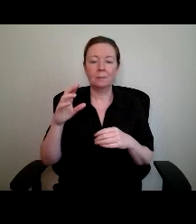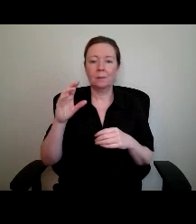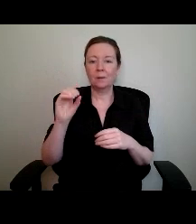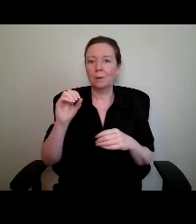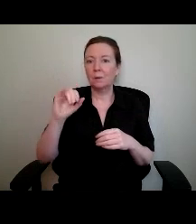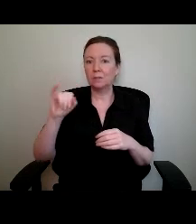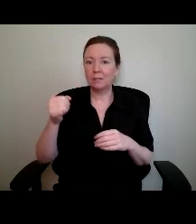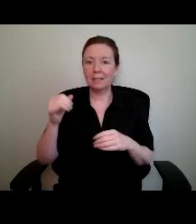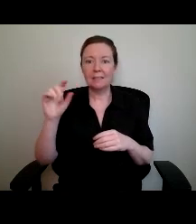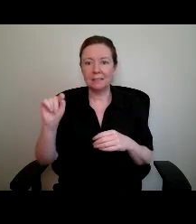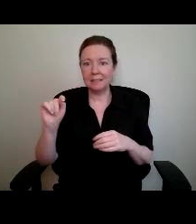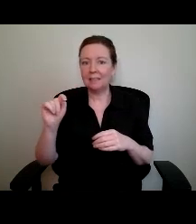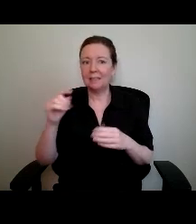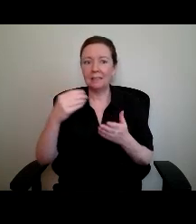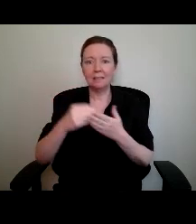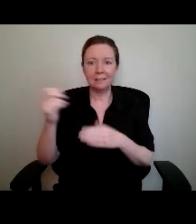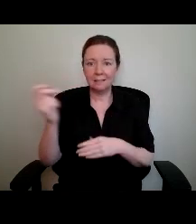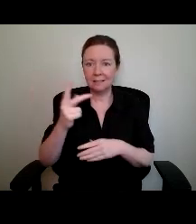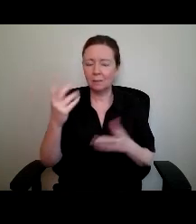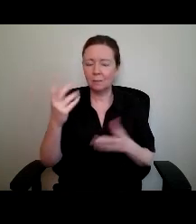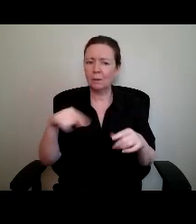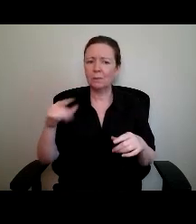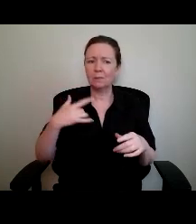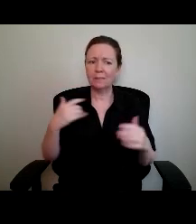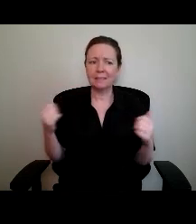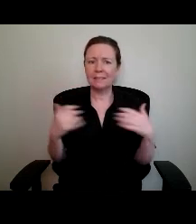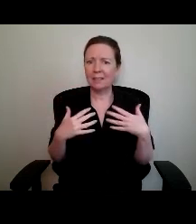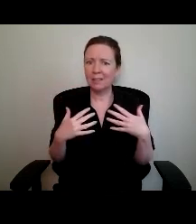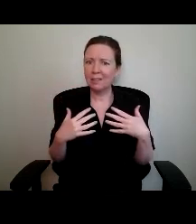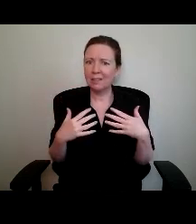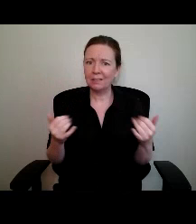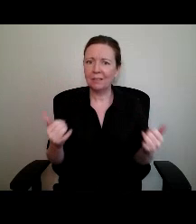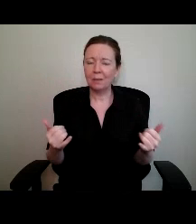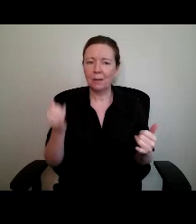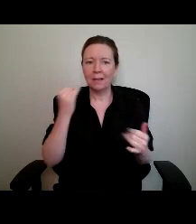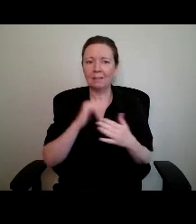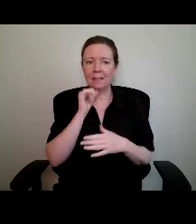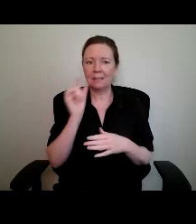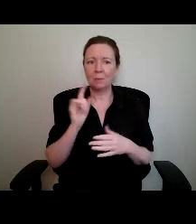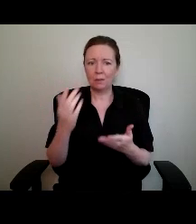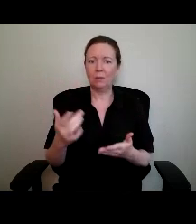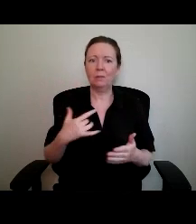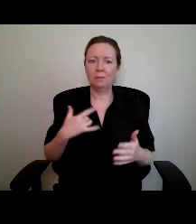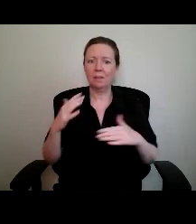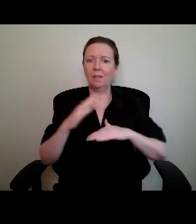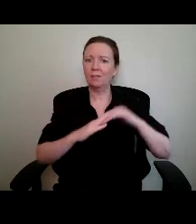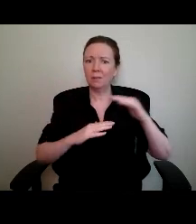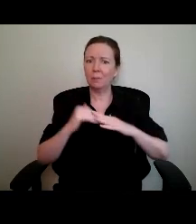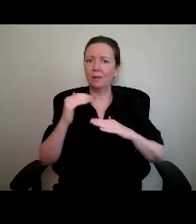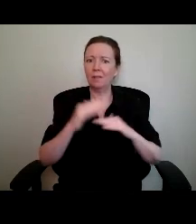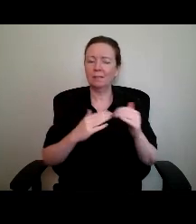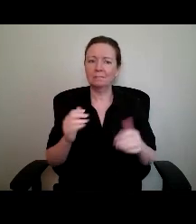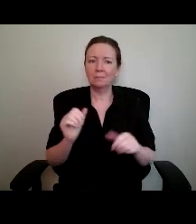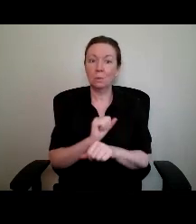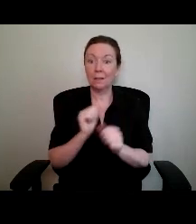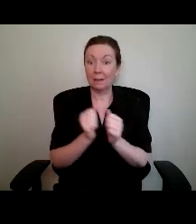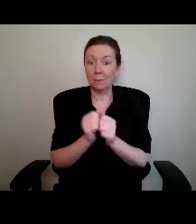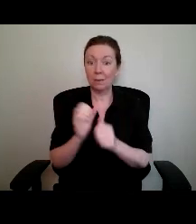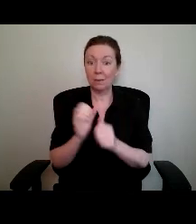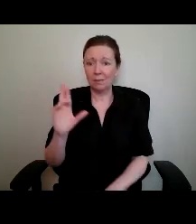But we don't want anybody to be scared off right away if that's not where you feel comfortable working with